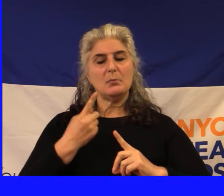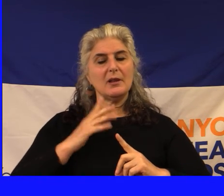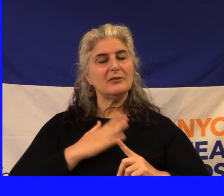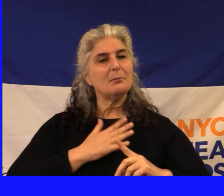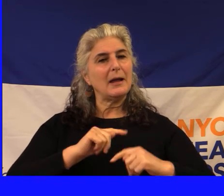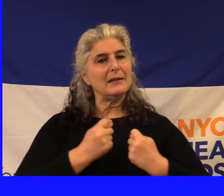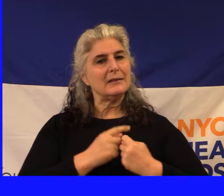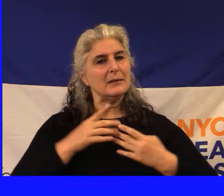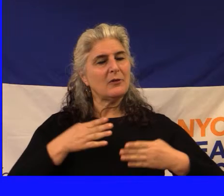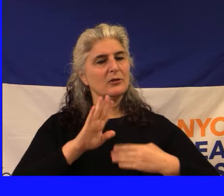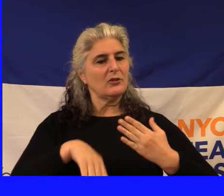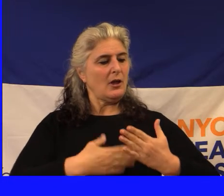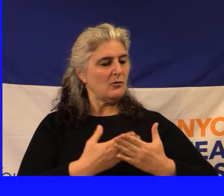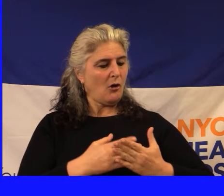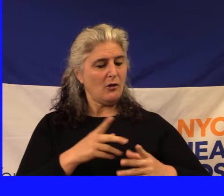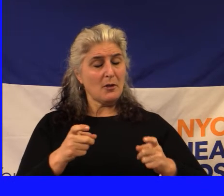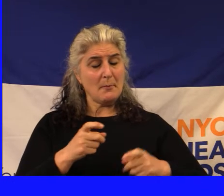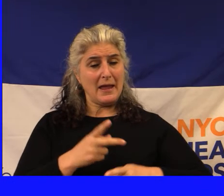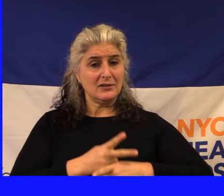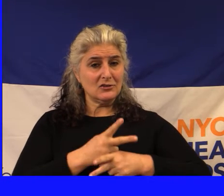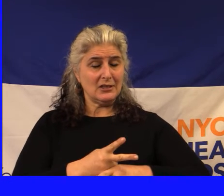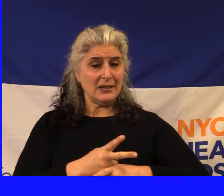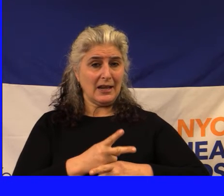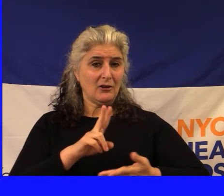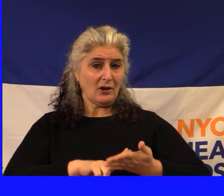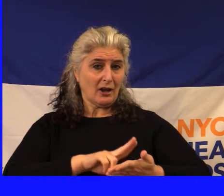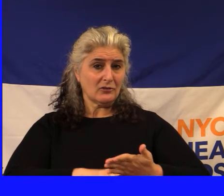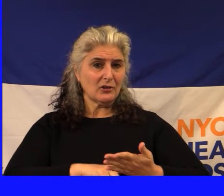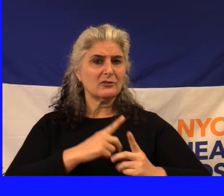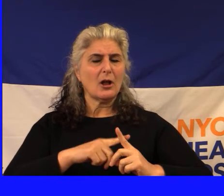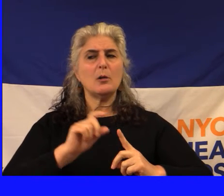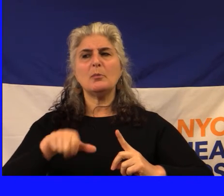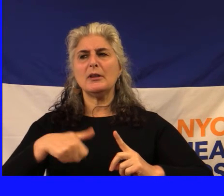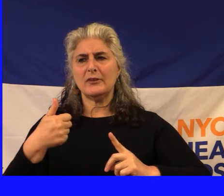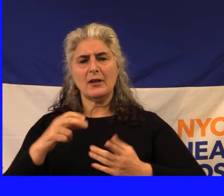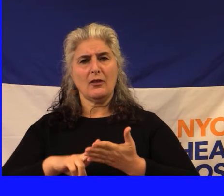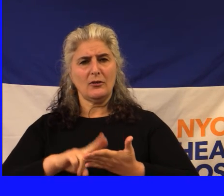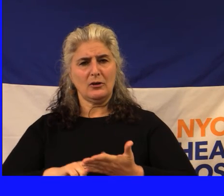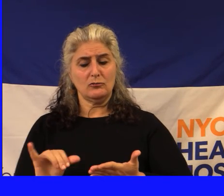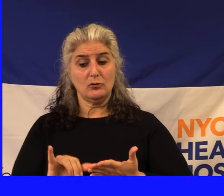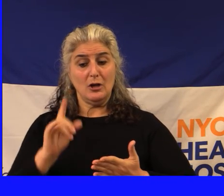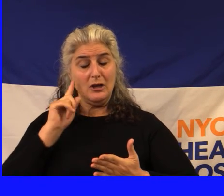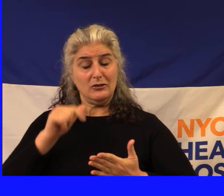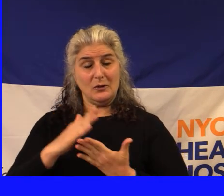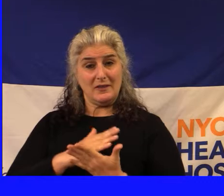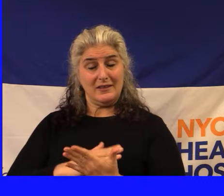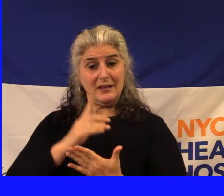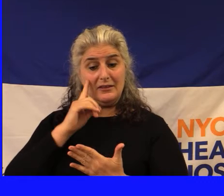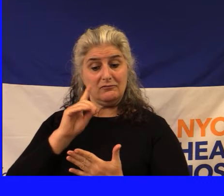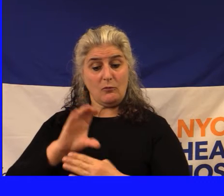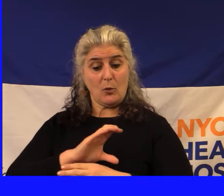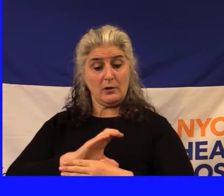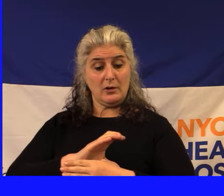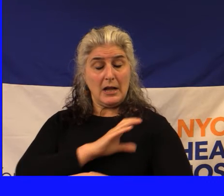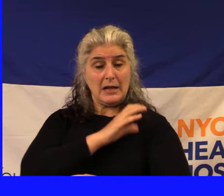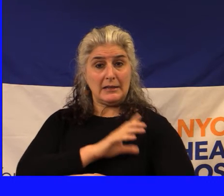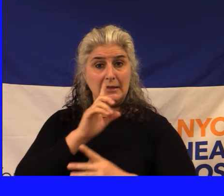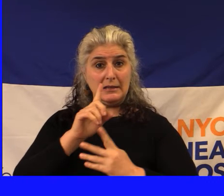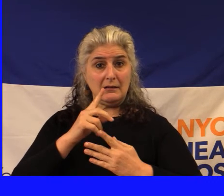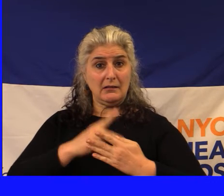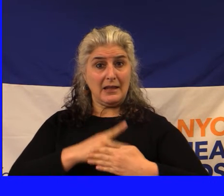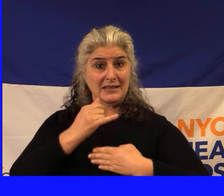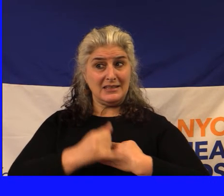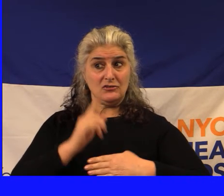contracts and the quality and performance under those contracts. And so, this list of clinical initiatives for the ACO,